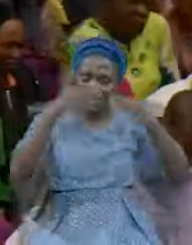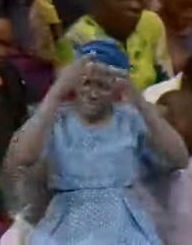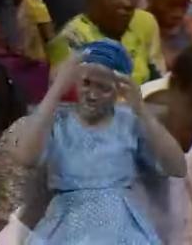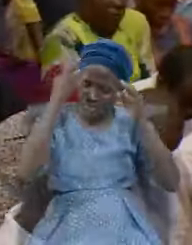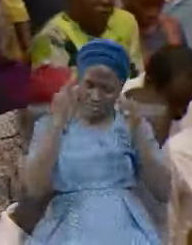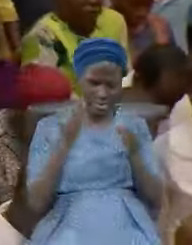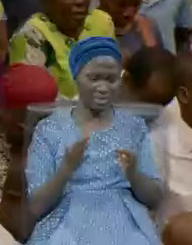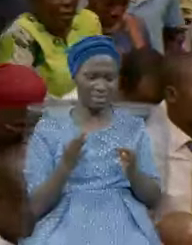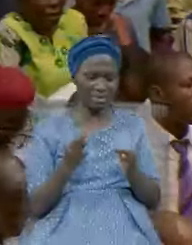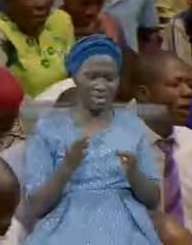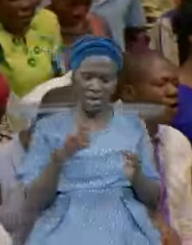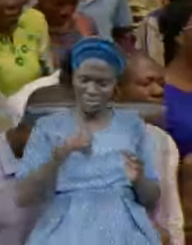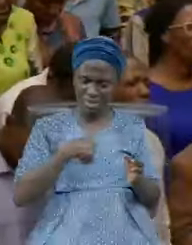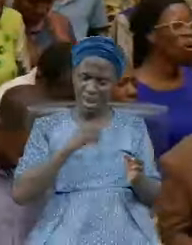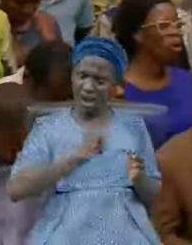to follow Jesus,